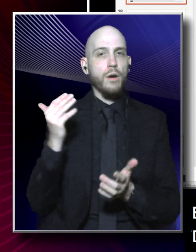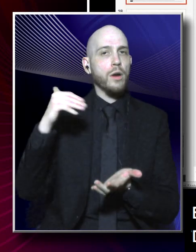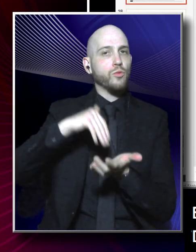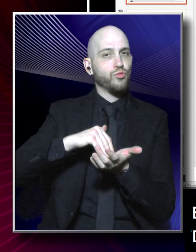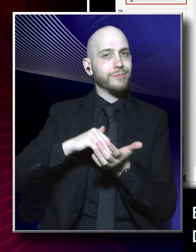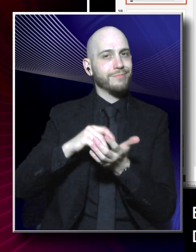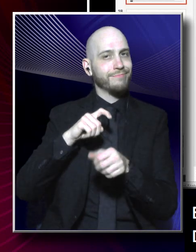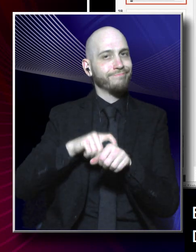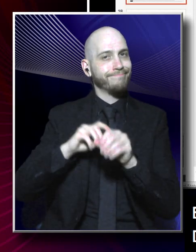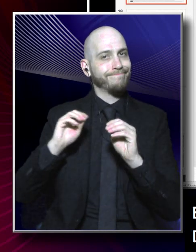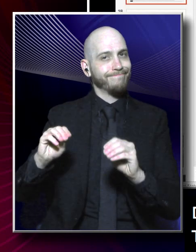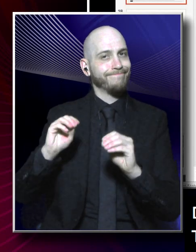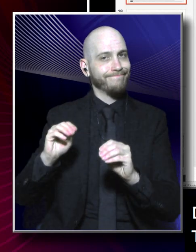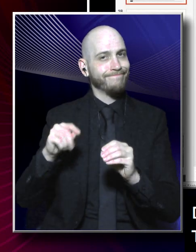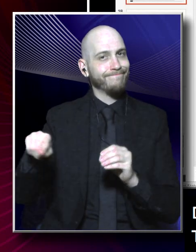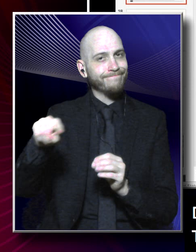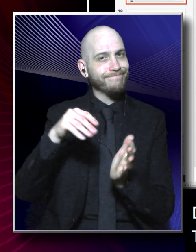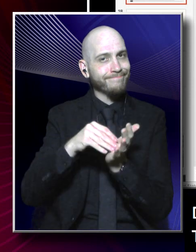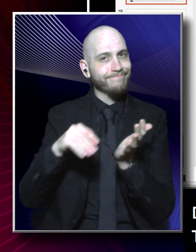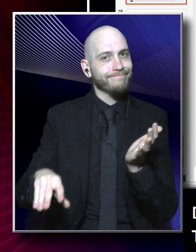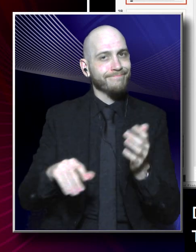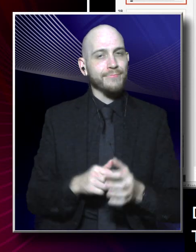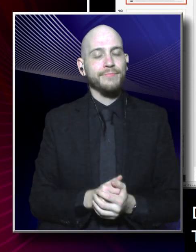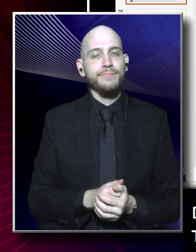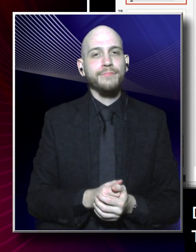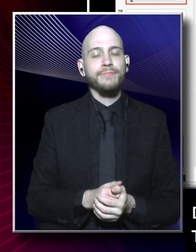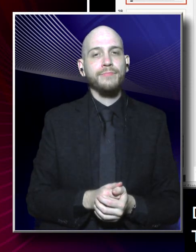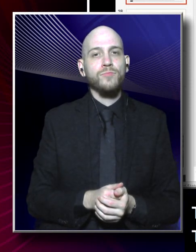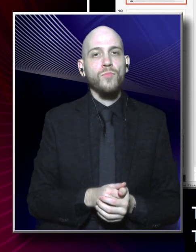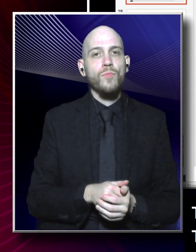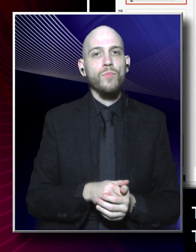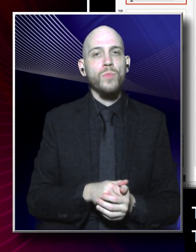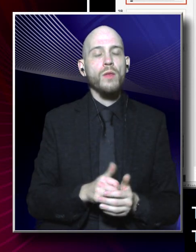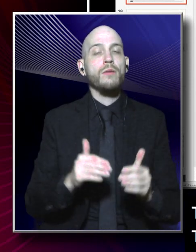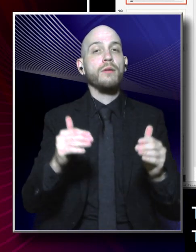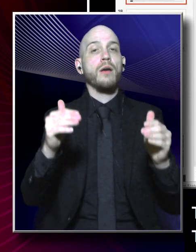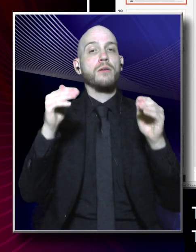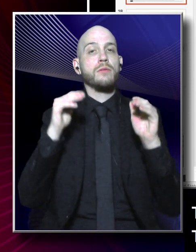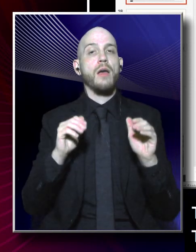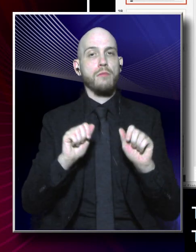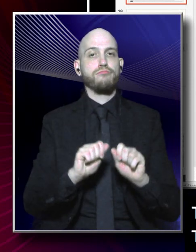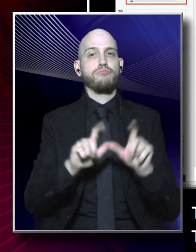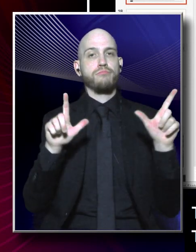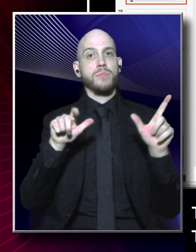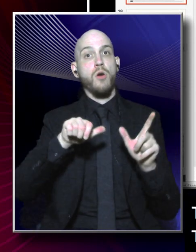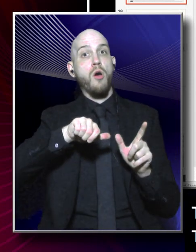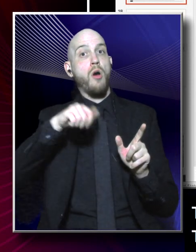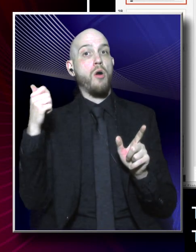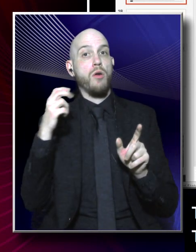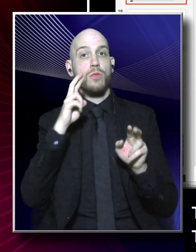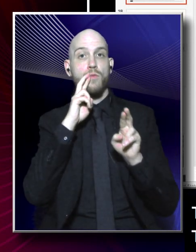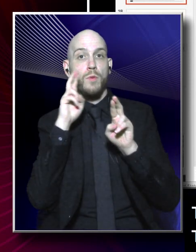Another report that's being used through the Galileo, we go to the next slide.